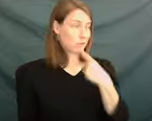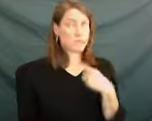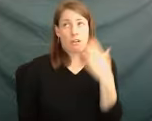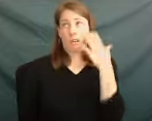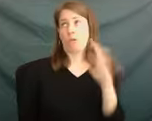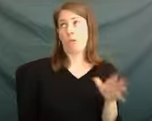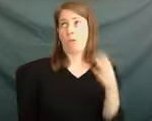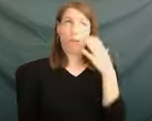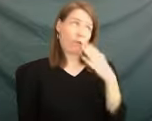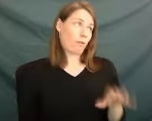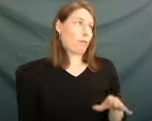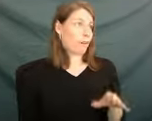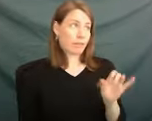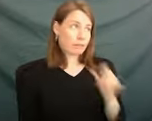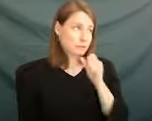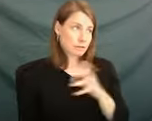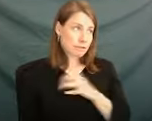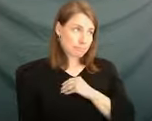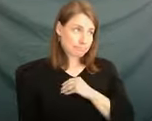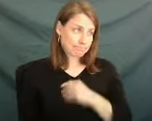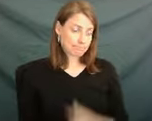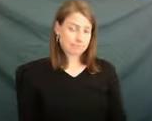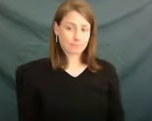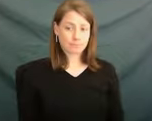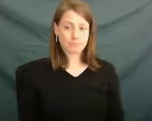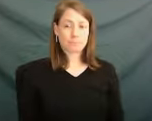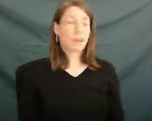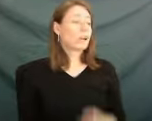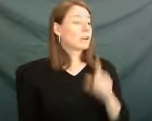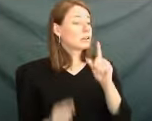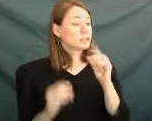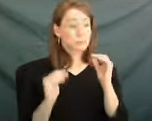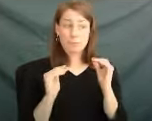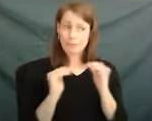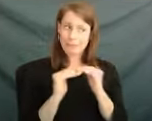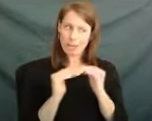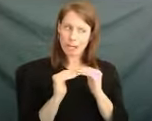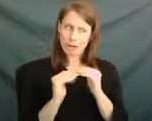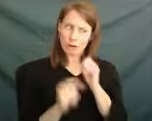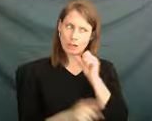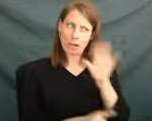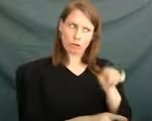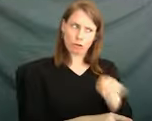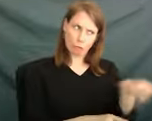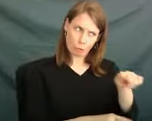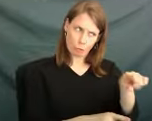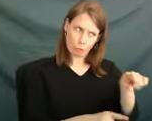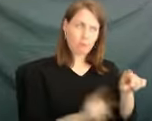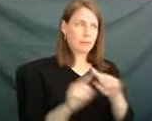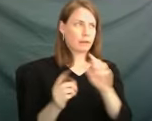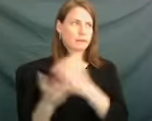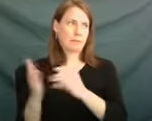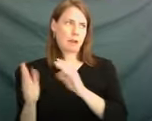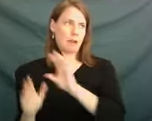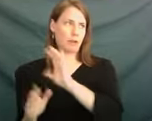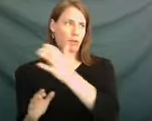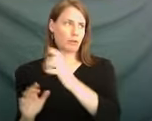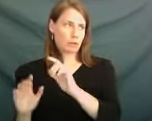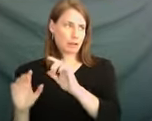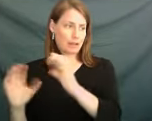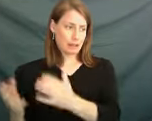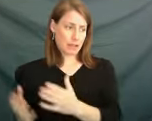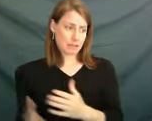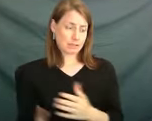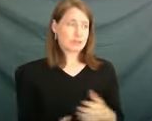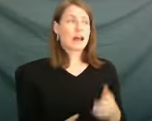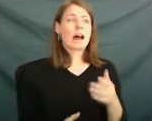be fair, but some of my other classes, I get people saying, Miss, what do we do? And they haven't read the question, they haven't asked anyone next to them, they've just come in,